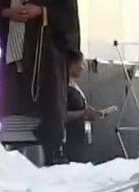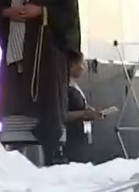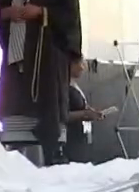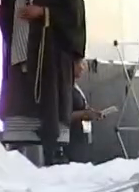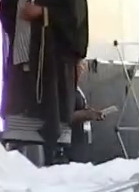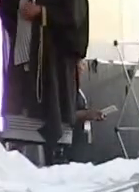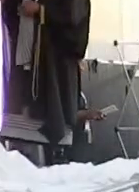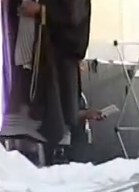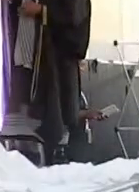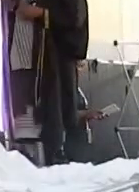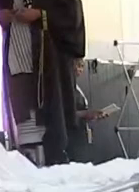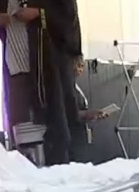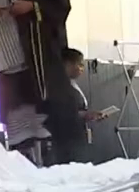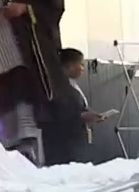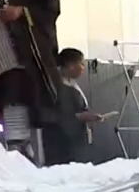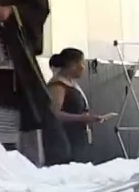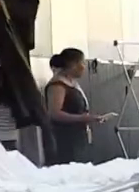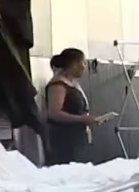Khabatiya sibabalo.